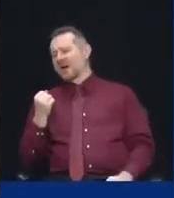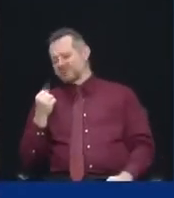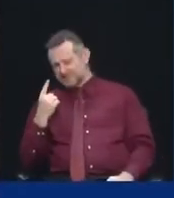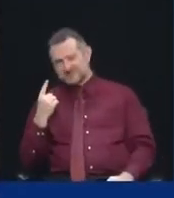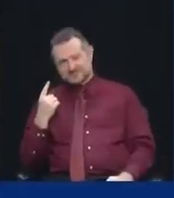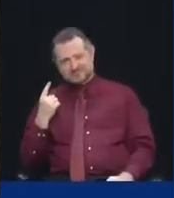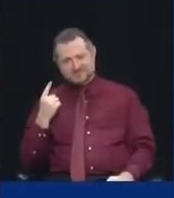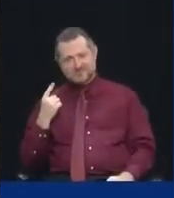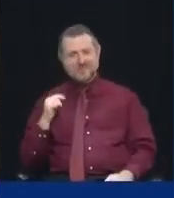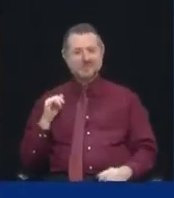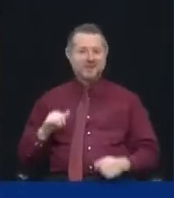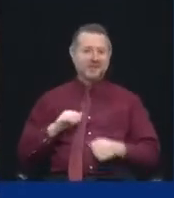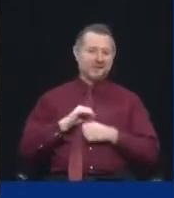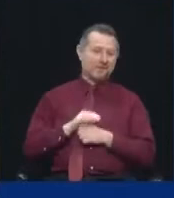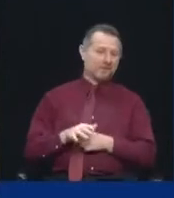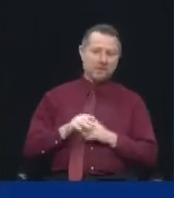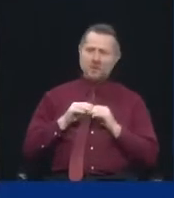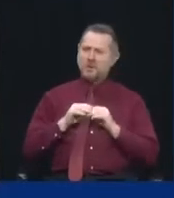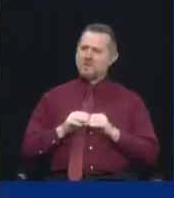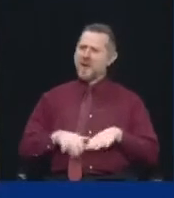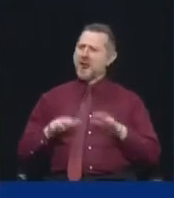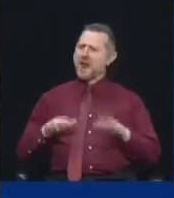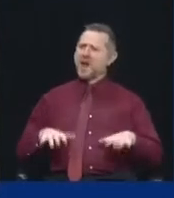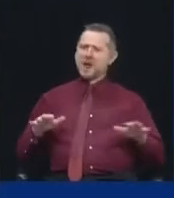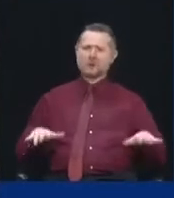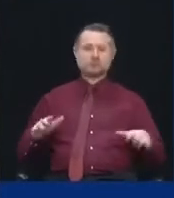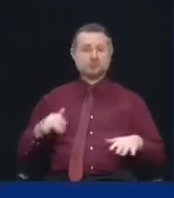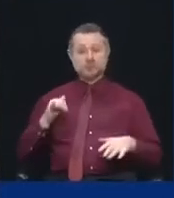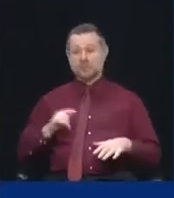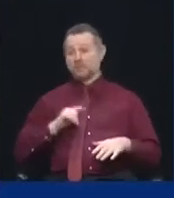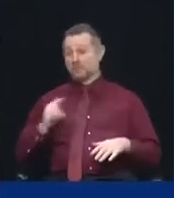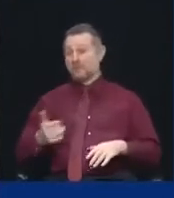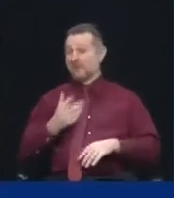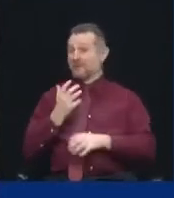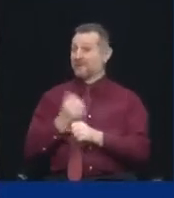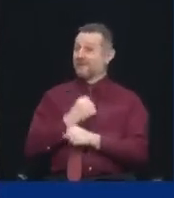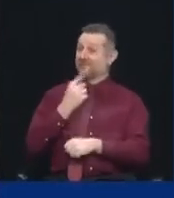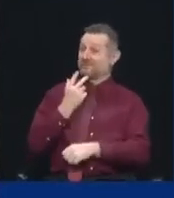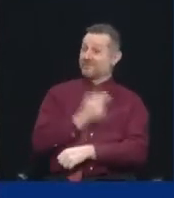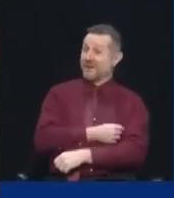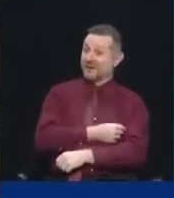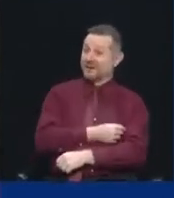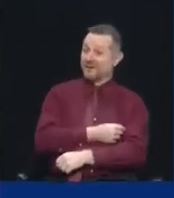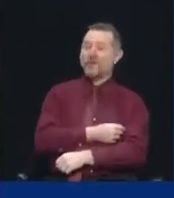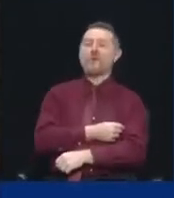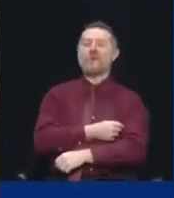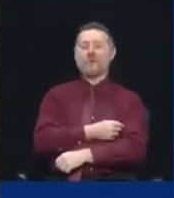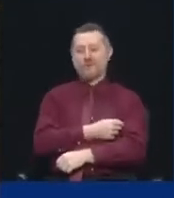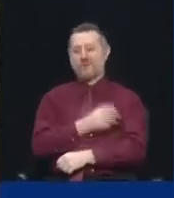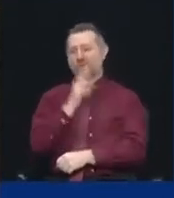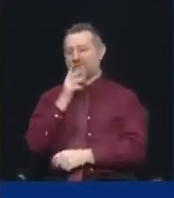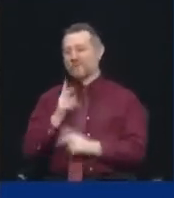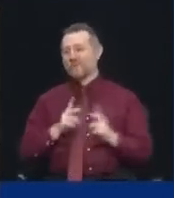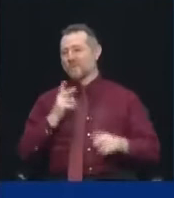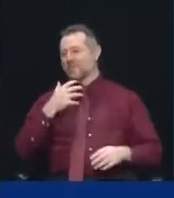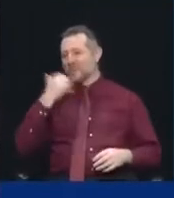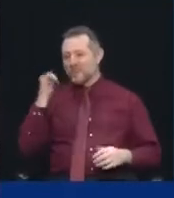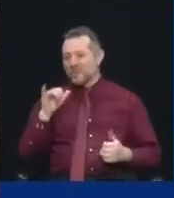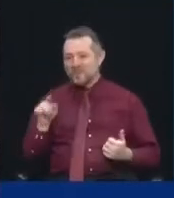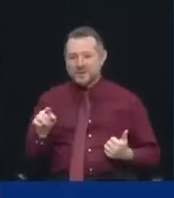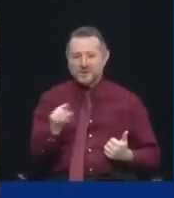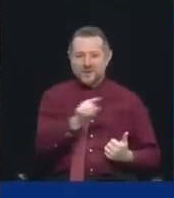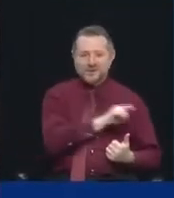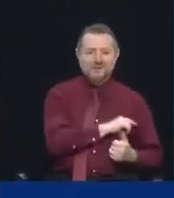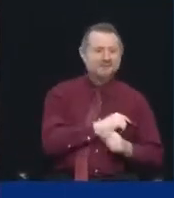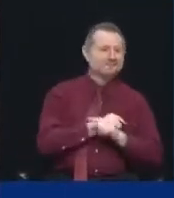issue like a pandemic and vaccination and individuals, old people, and people that